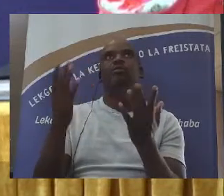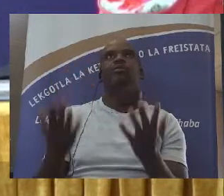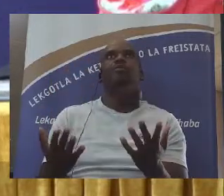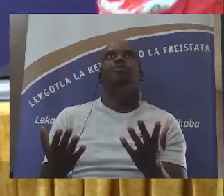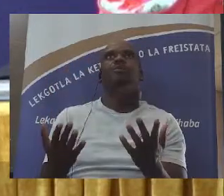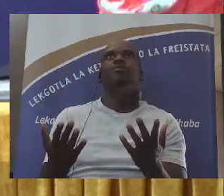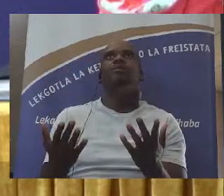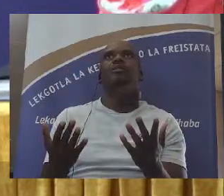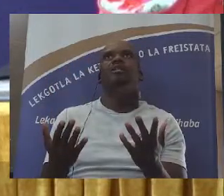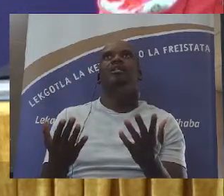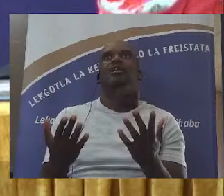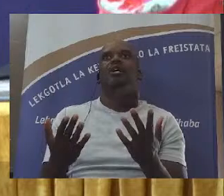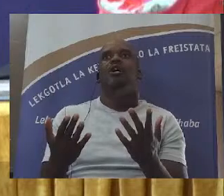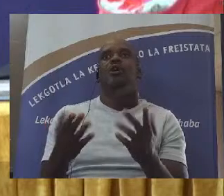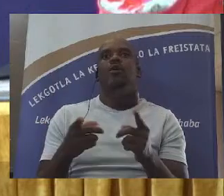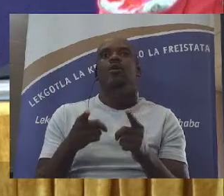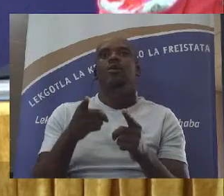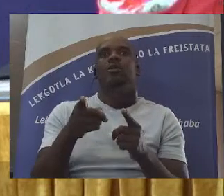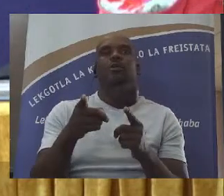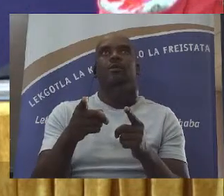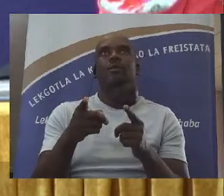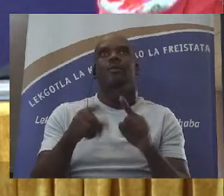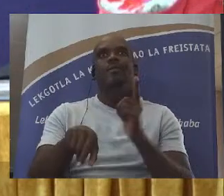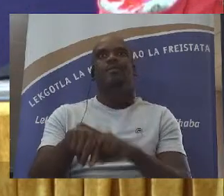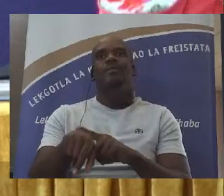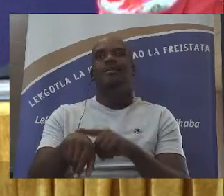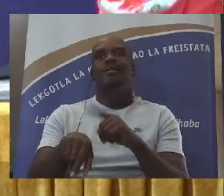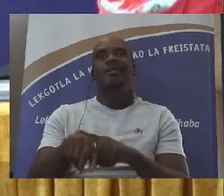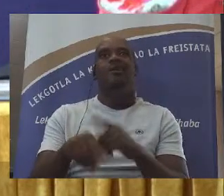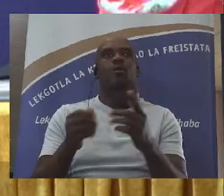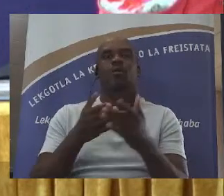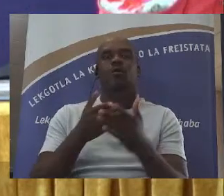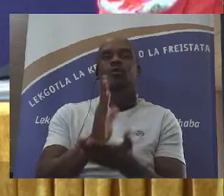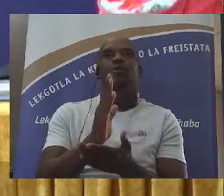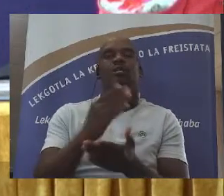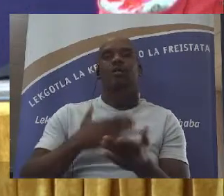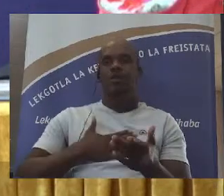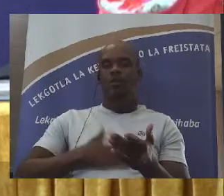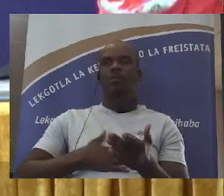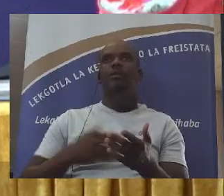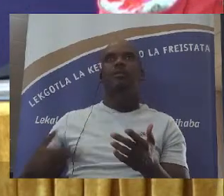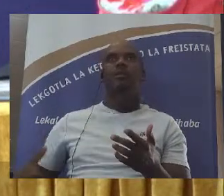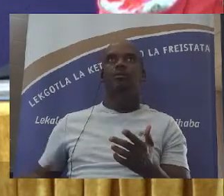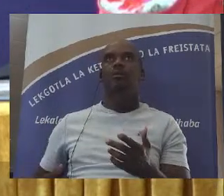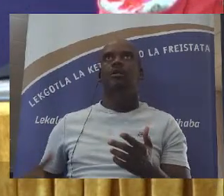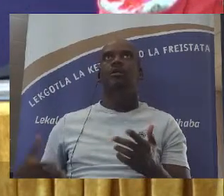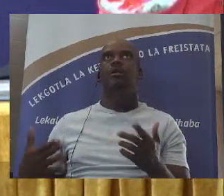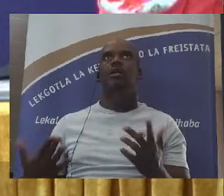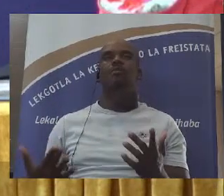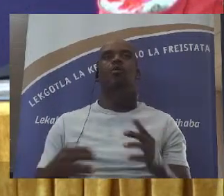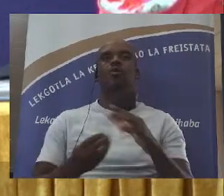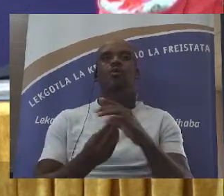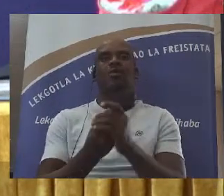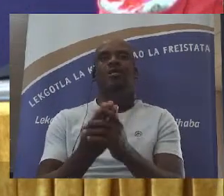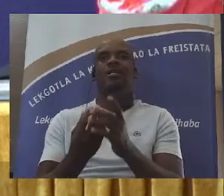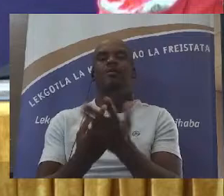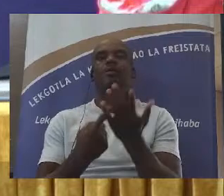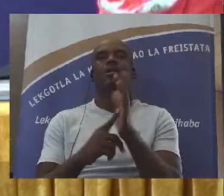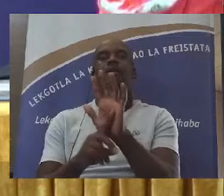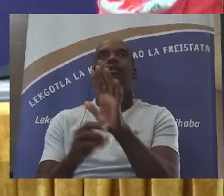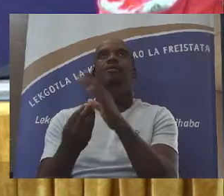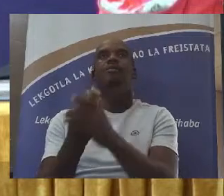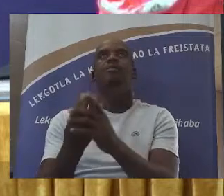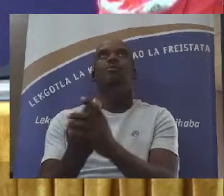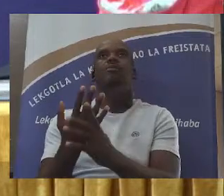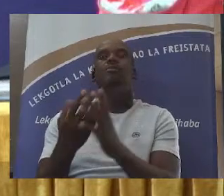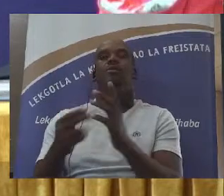The bill consists of Schedule 1, which is a comprehensive transitional arrangement to affirm security of tenure